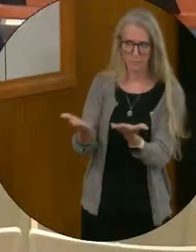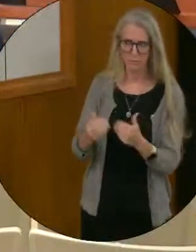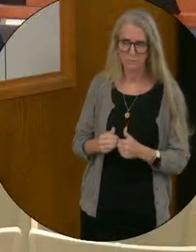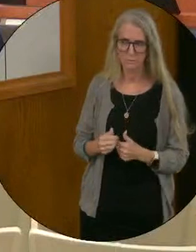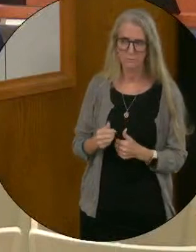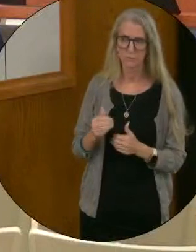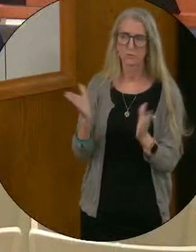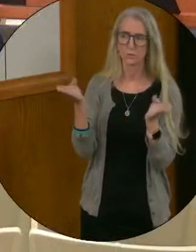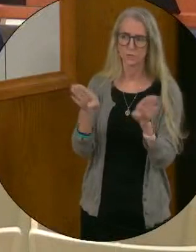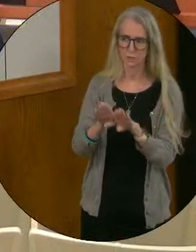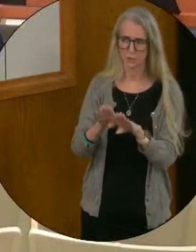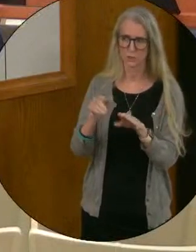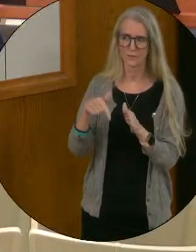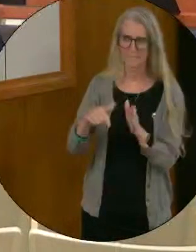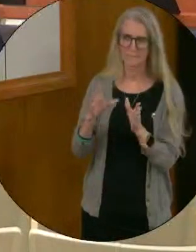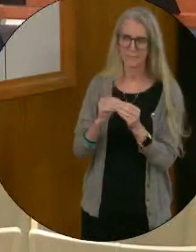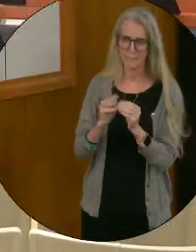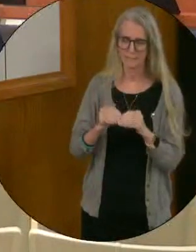to adjourn this meeting.